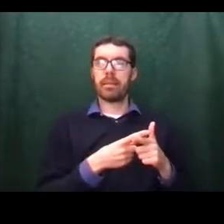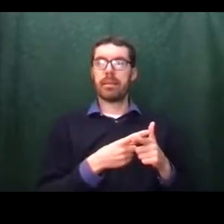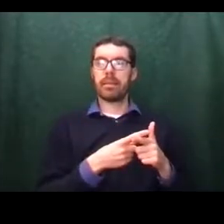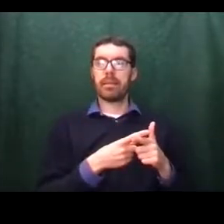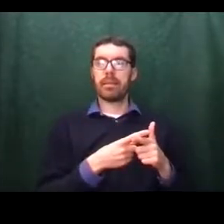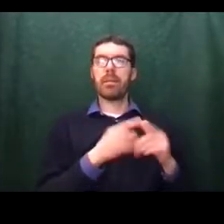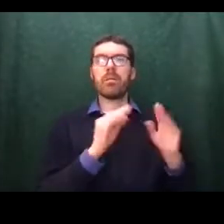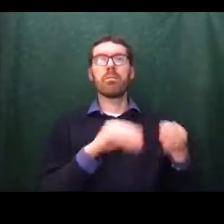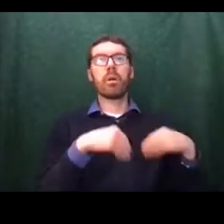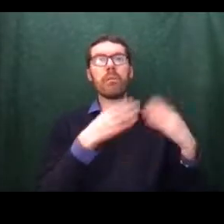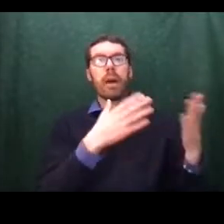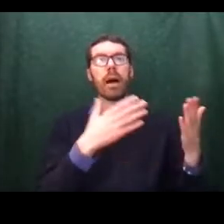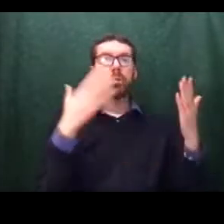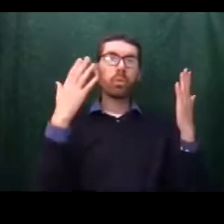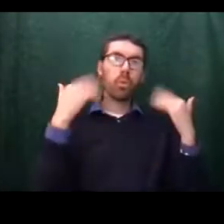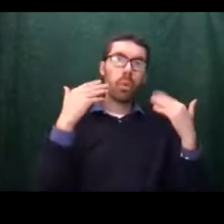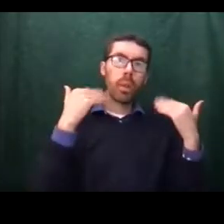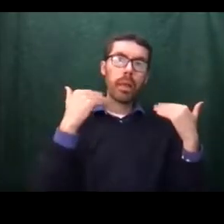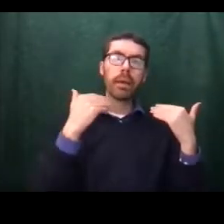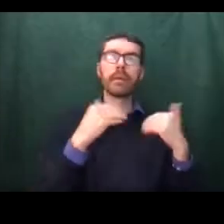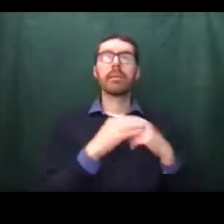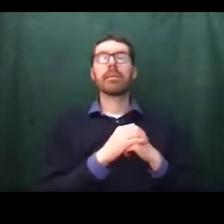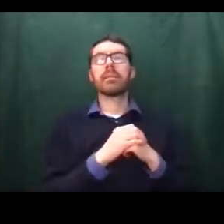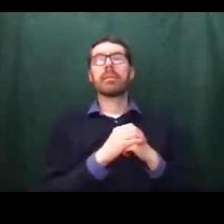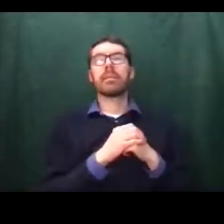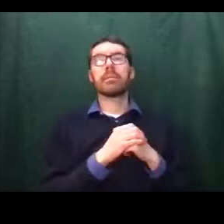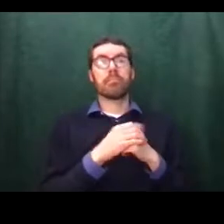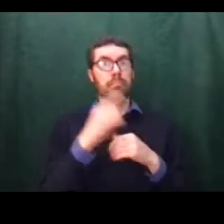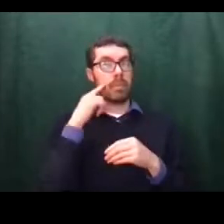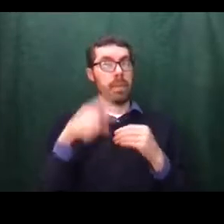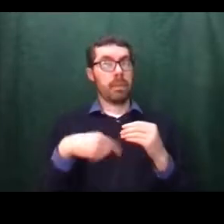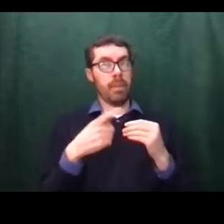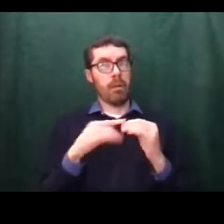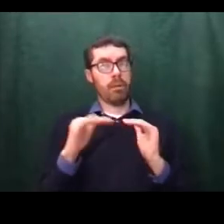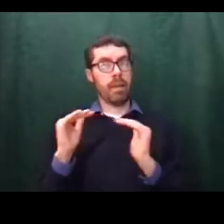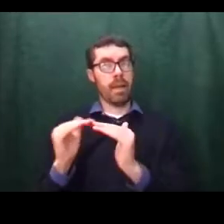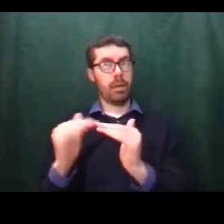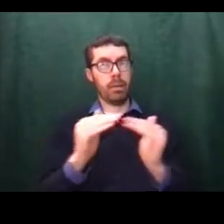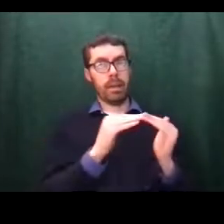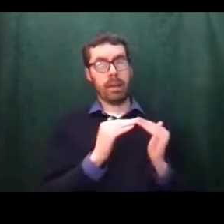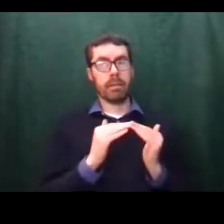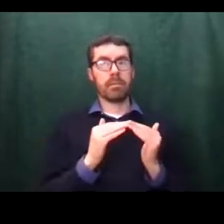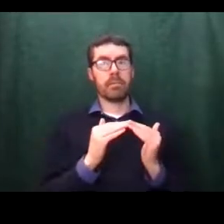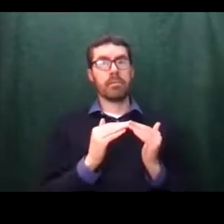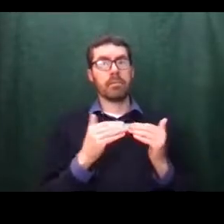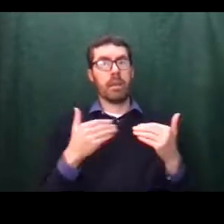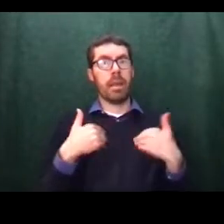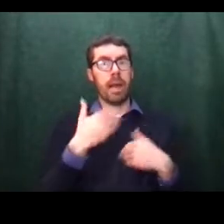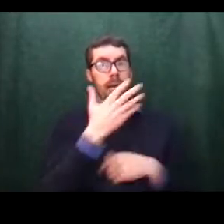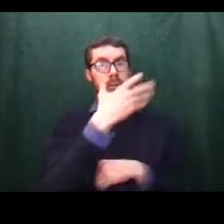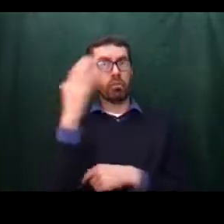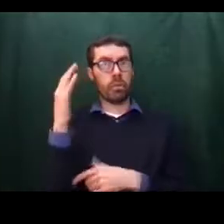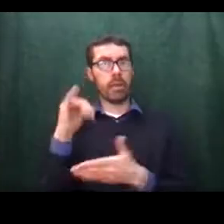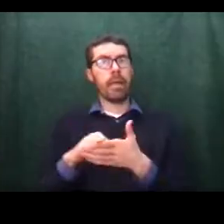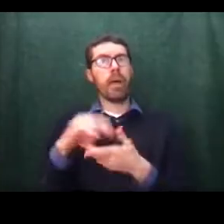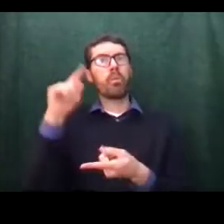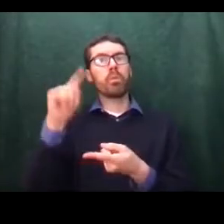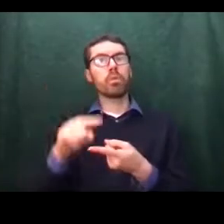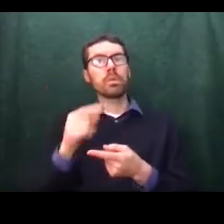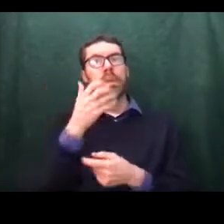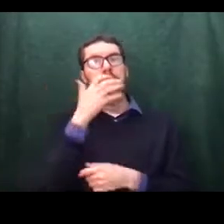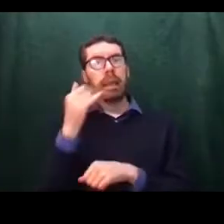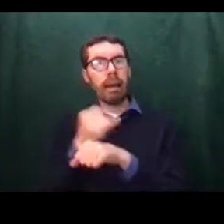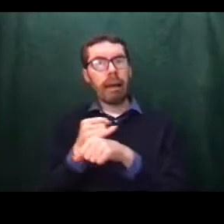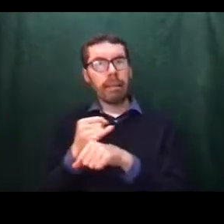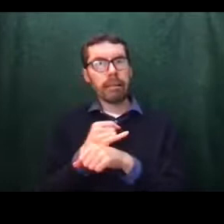it provides cooling. Speaking of equity, it's one of the things that reduces those heat islands is to have